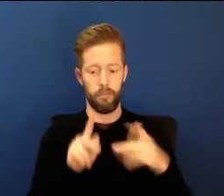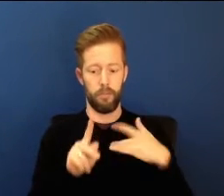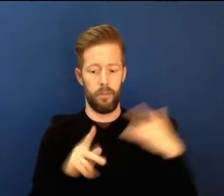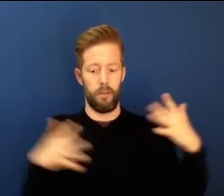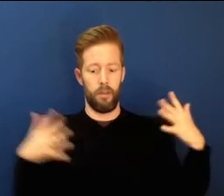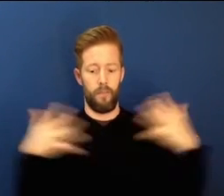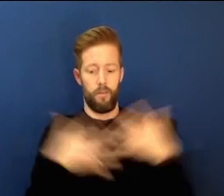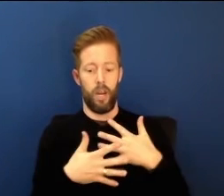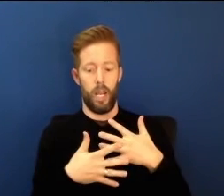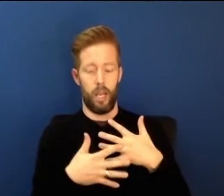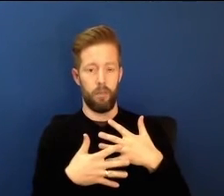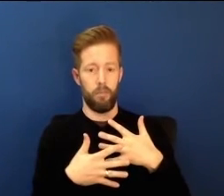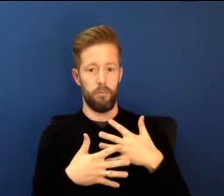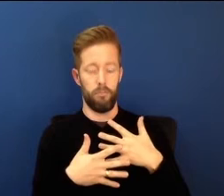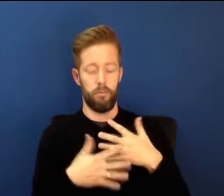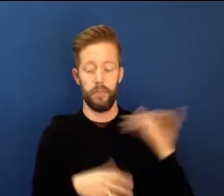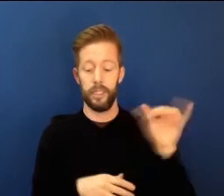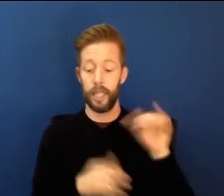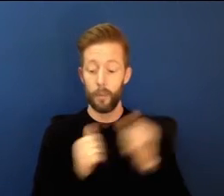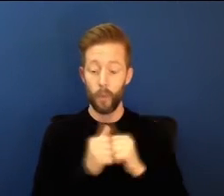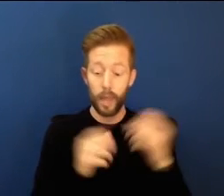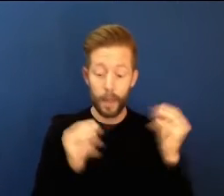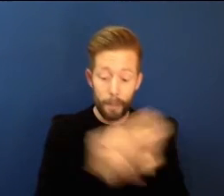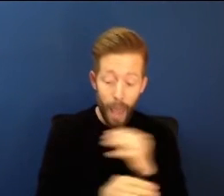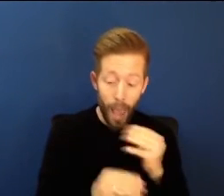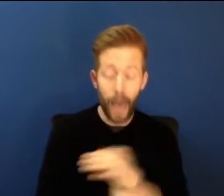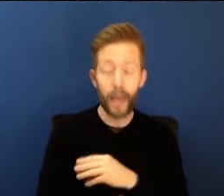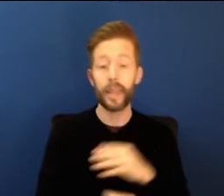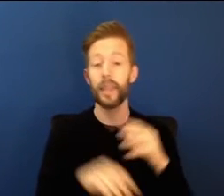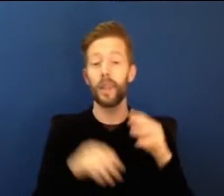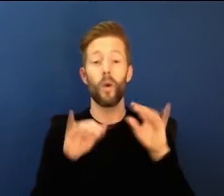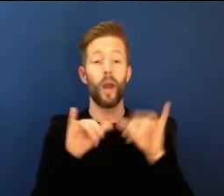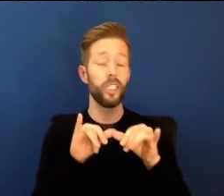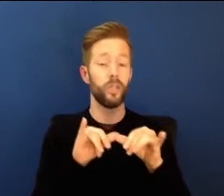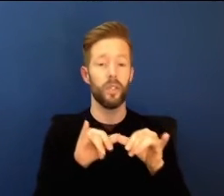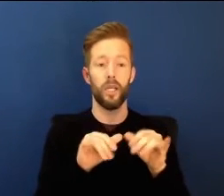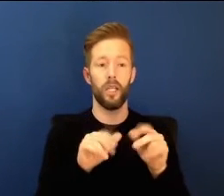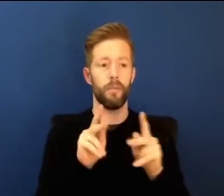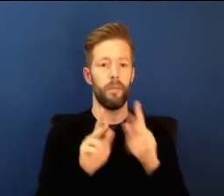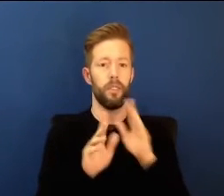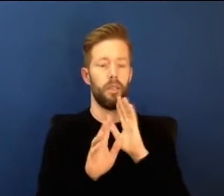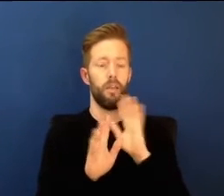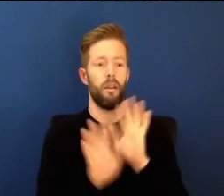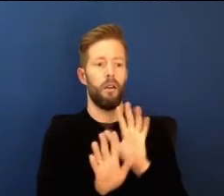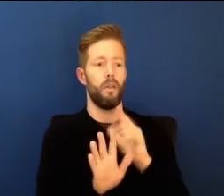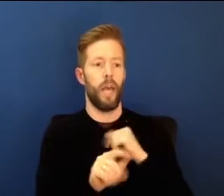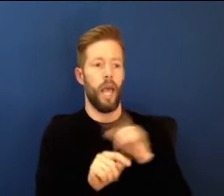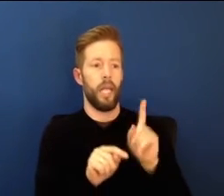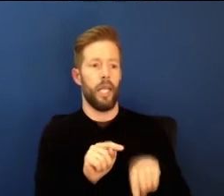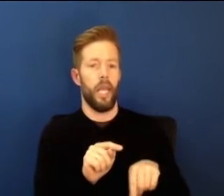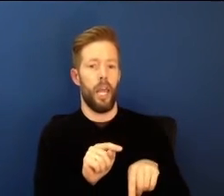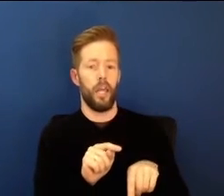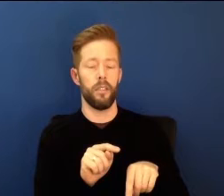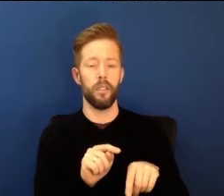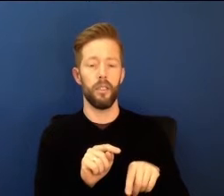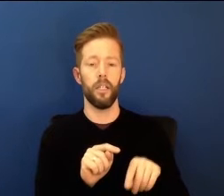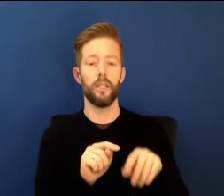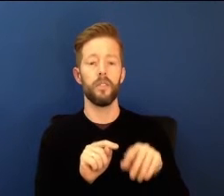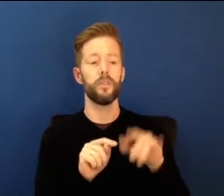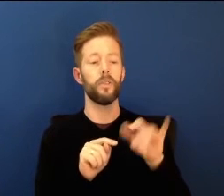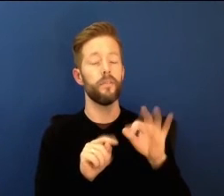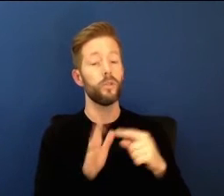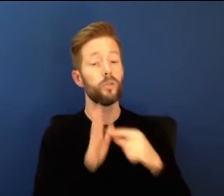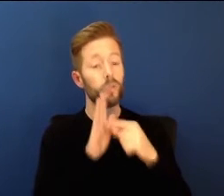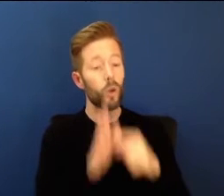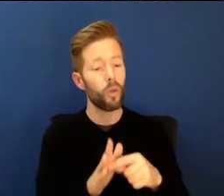science, they're afraid of science. Same with math or engineering. They're like, I can't do those things. So when